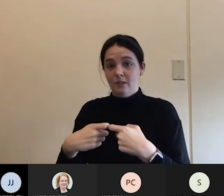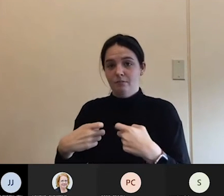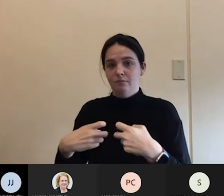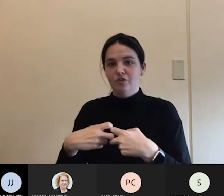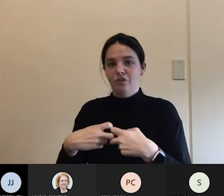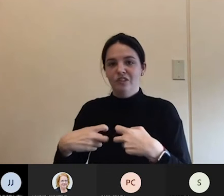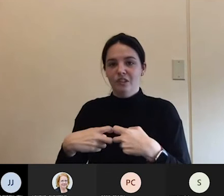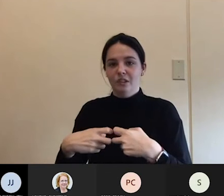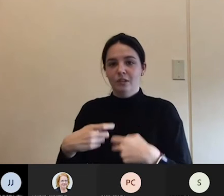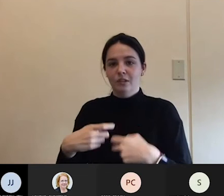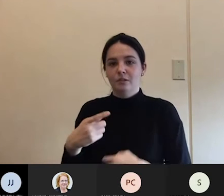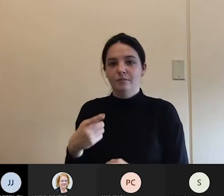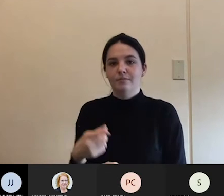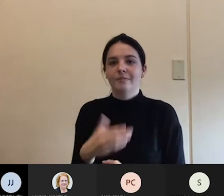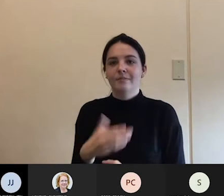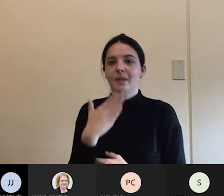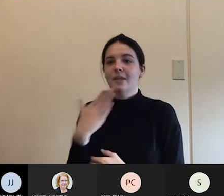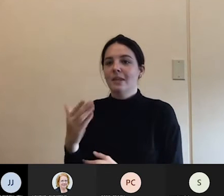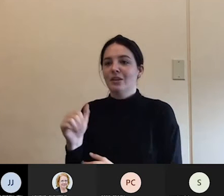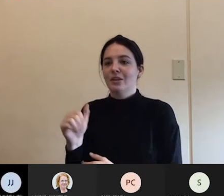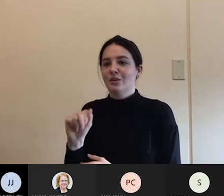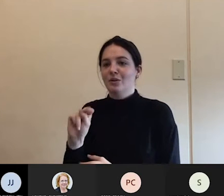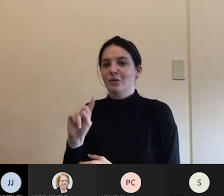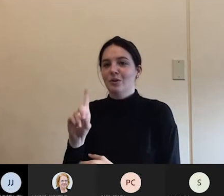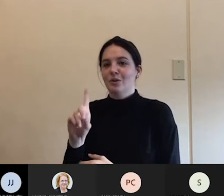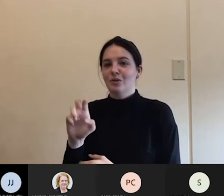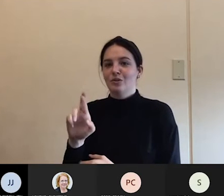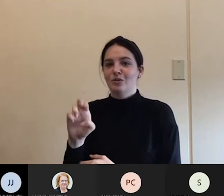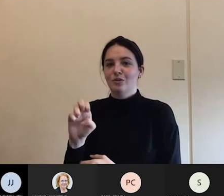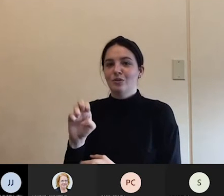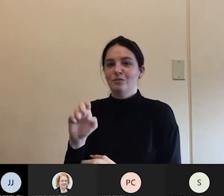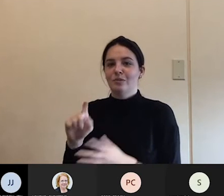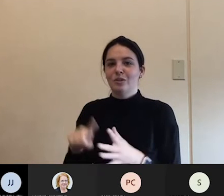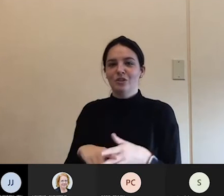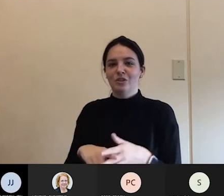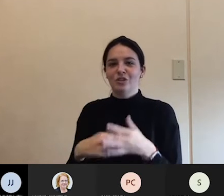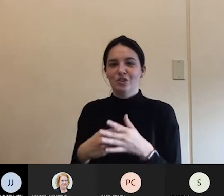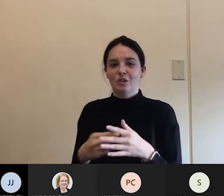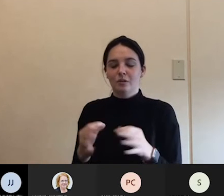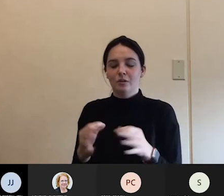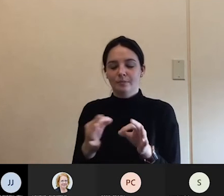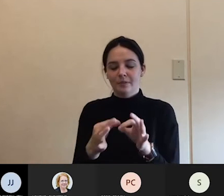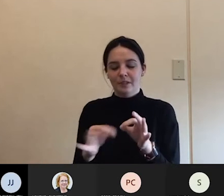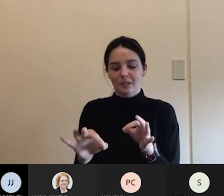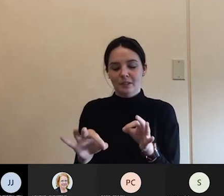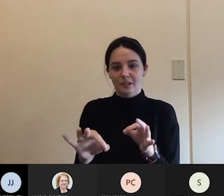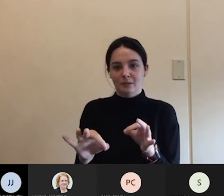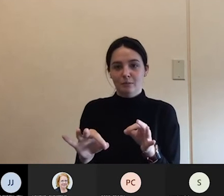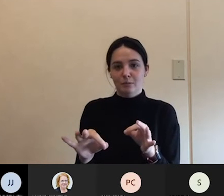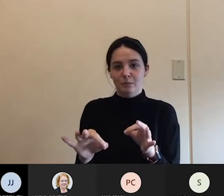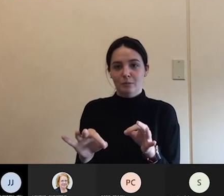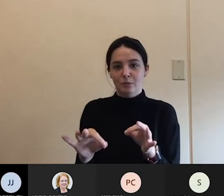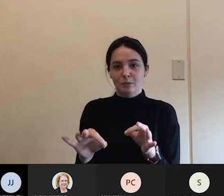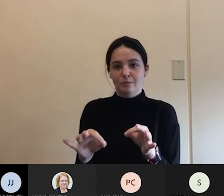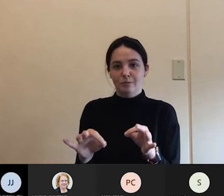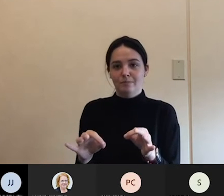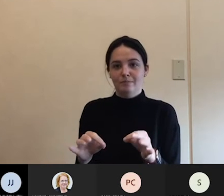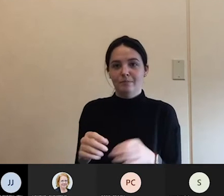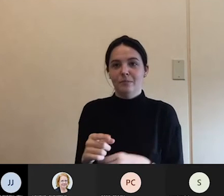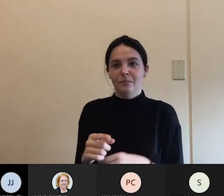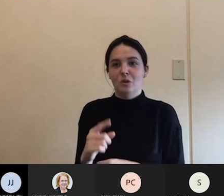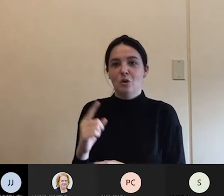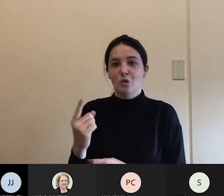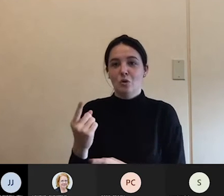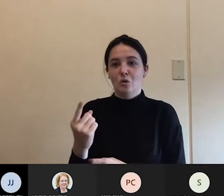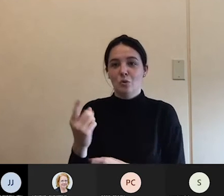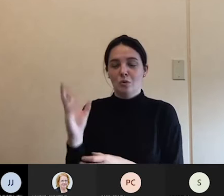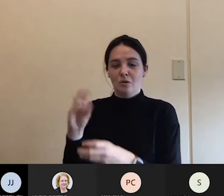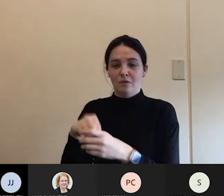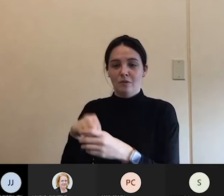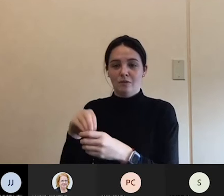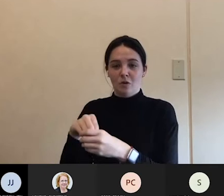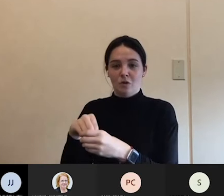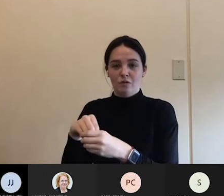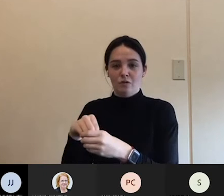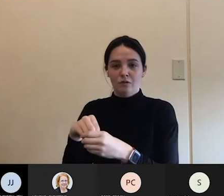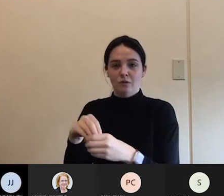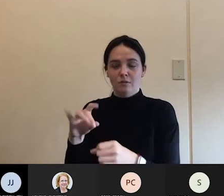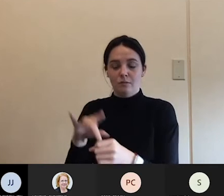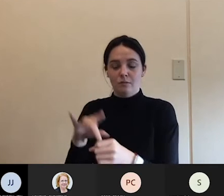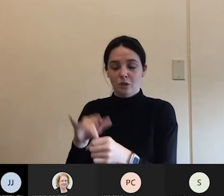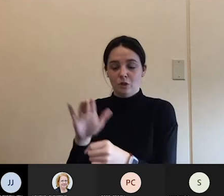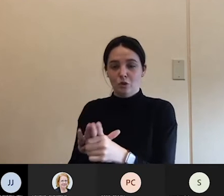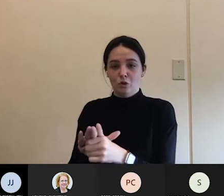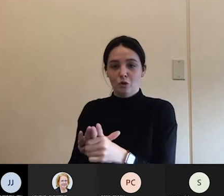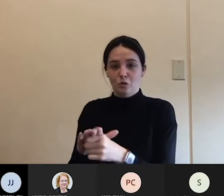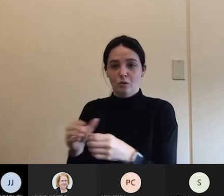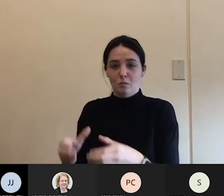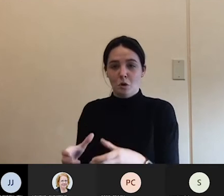Thank you, Andrew. All right, let's begin by the simplest one, right? The one that involves a Coke bottle. So